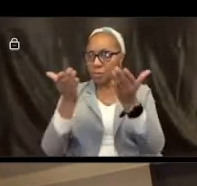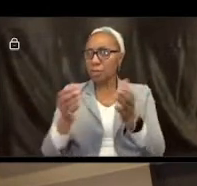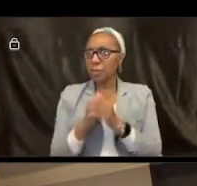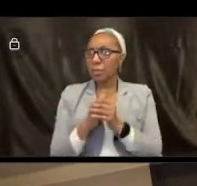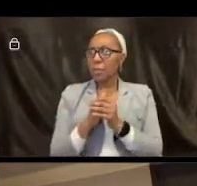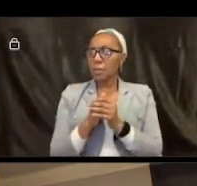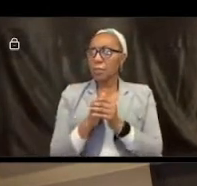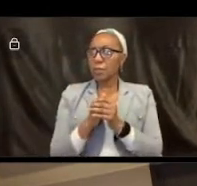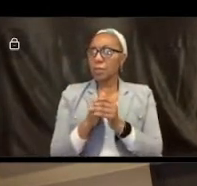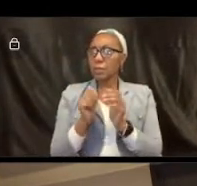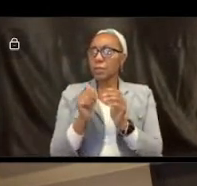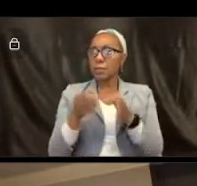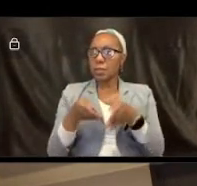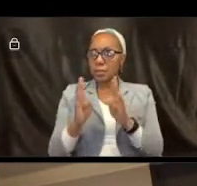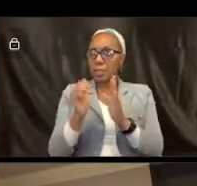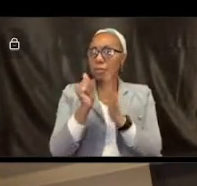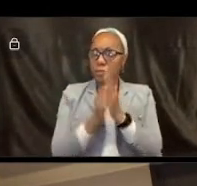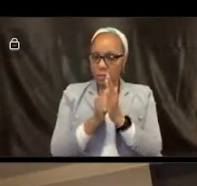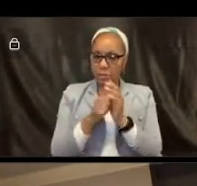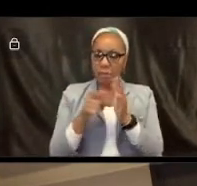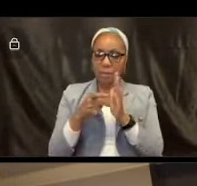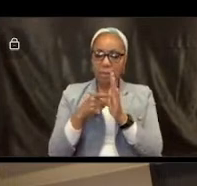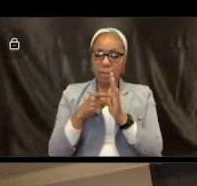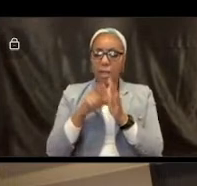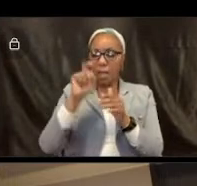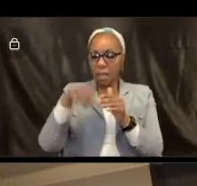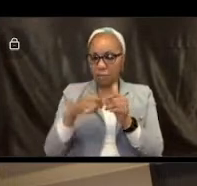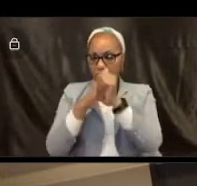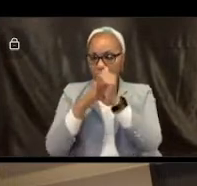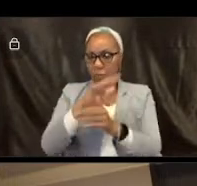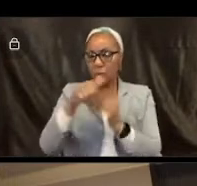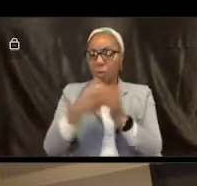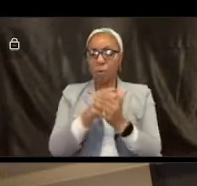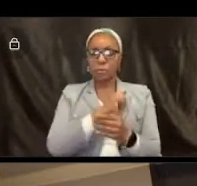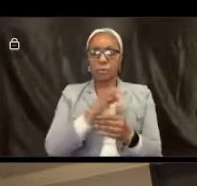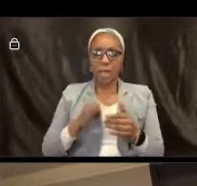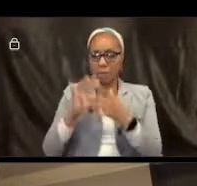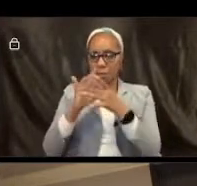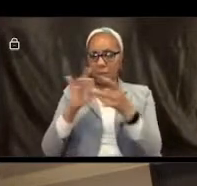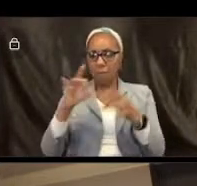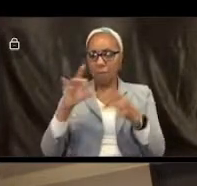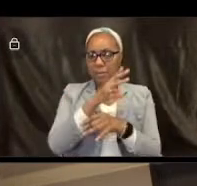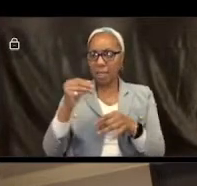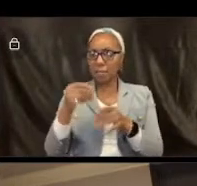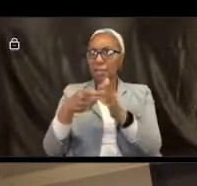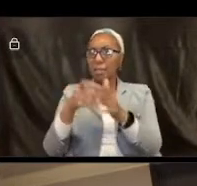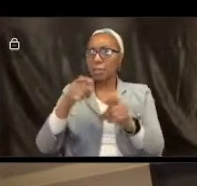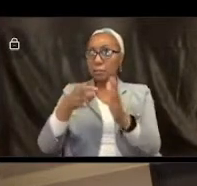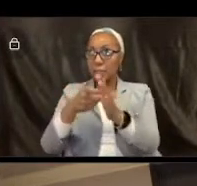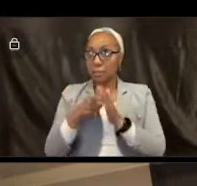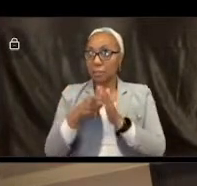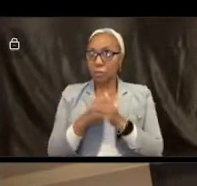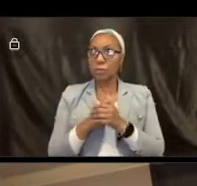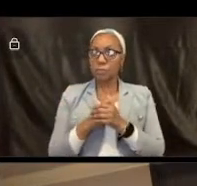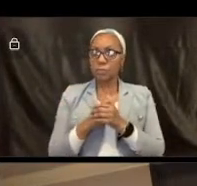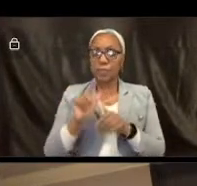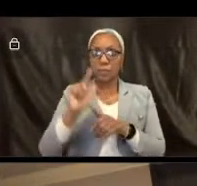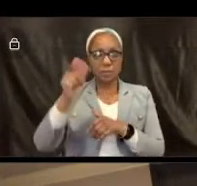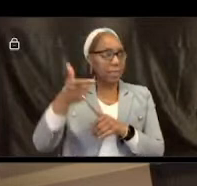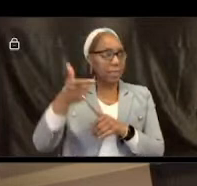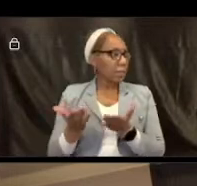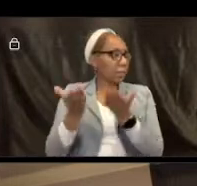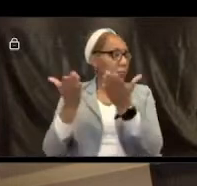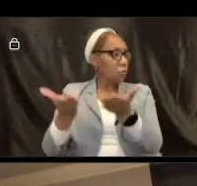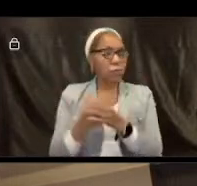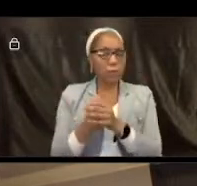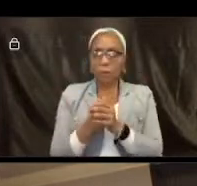agenda subject to all staff comments and conditions. Second. Moved and seconded. Are